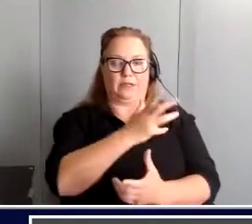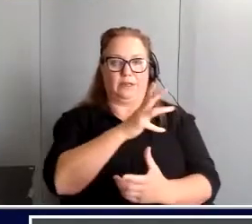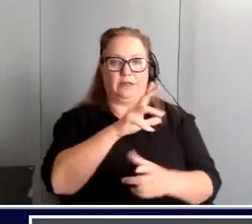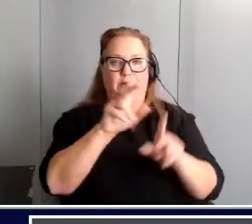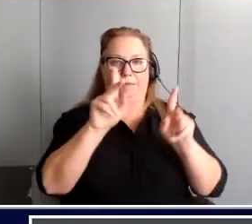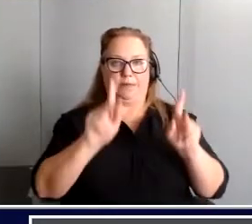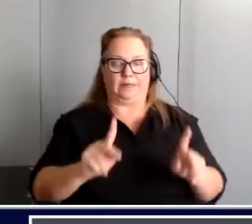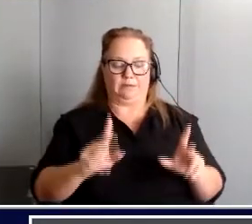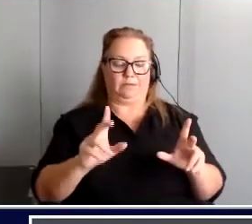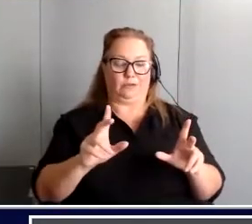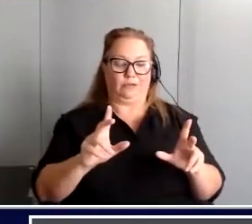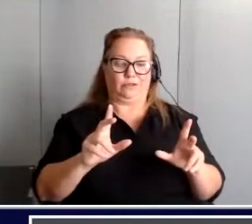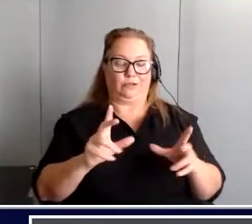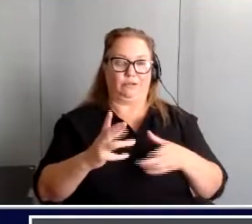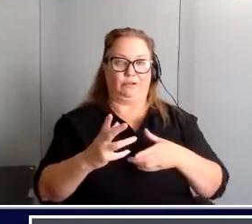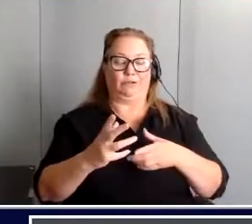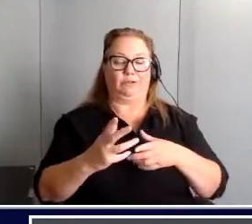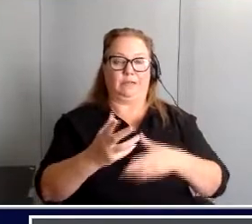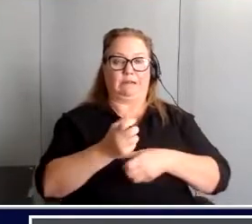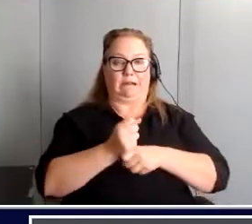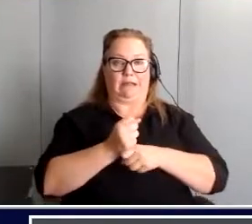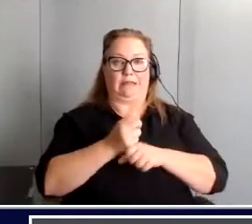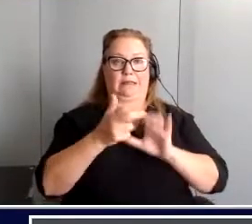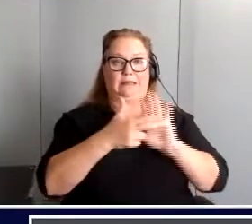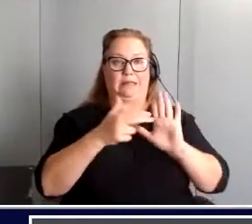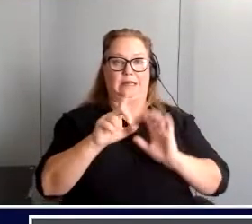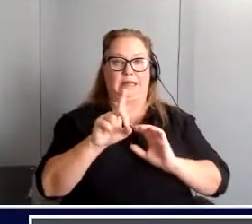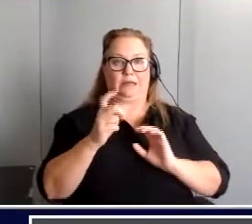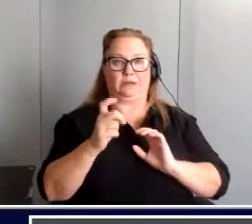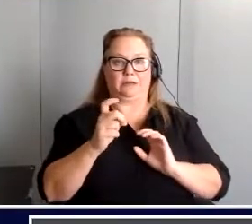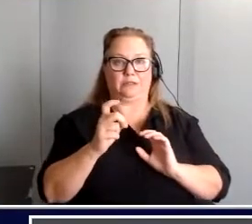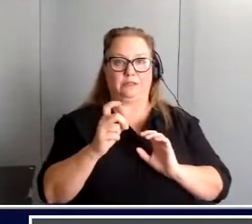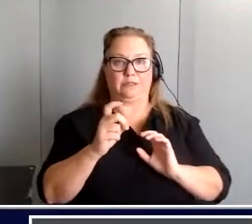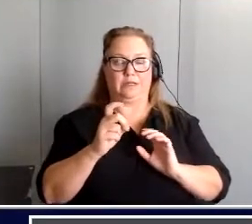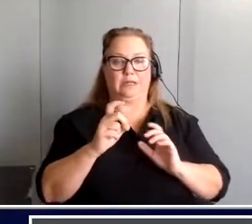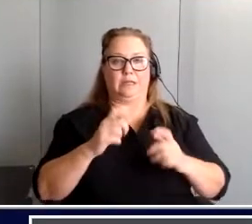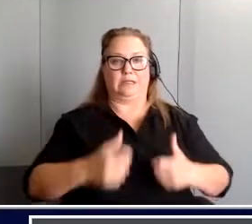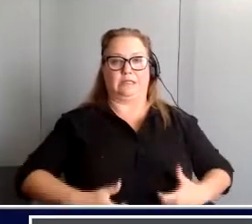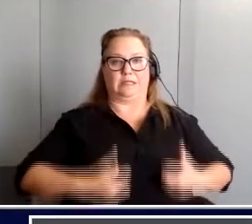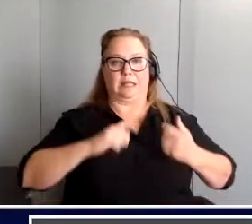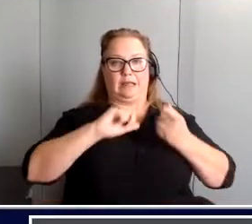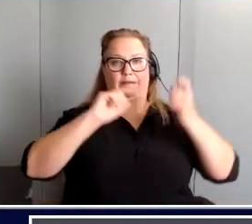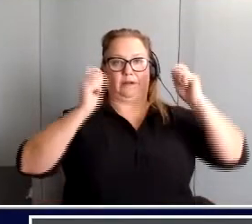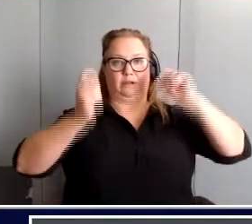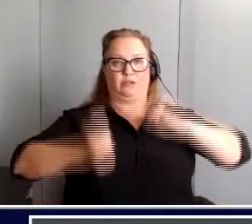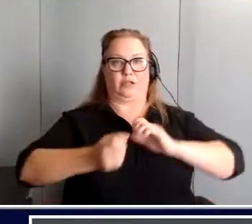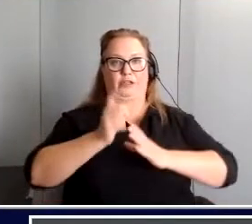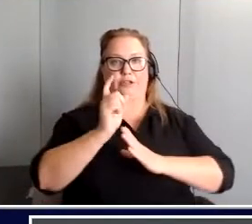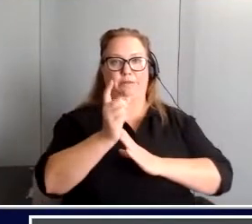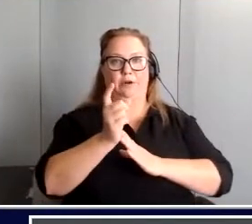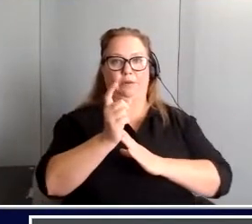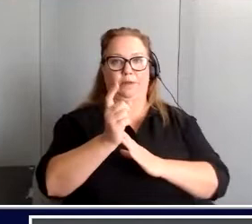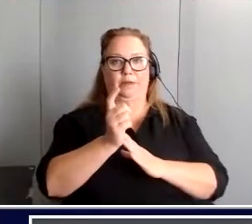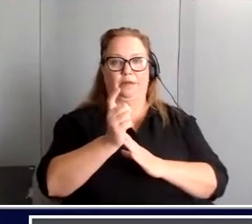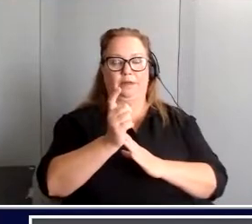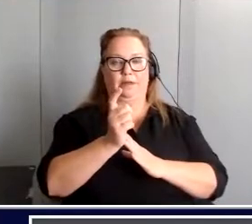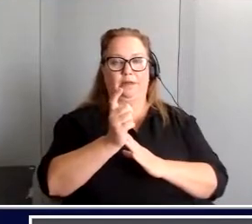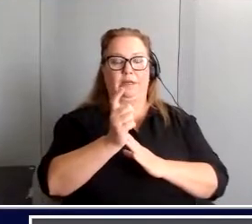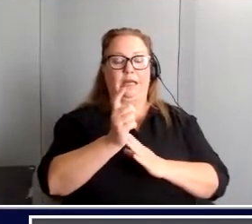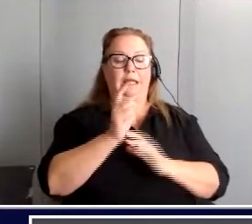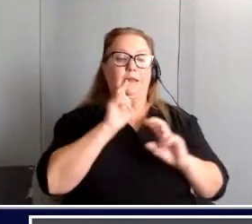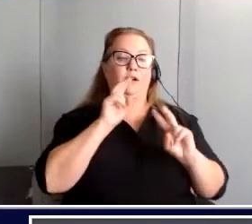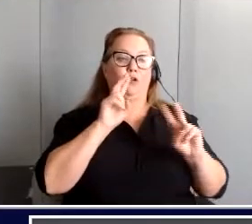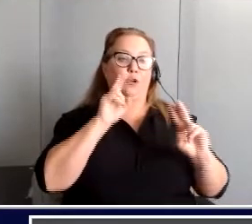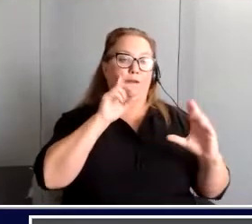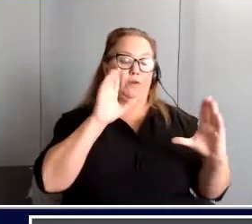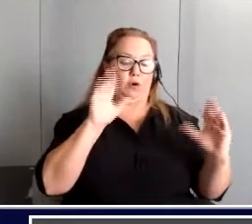that diagnosis is a life-changing moment. And then what you're looking for is hope and the